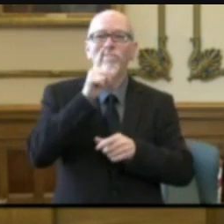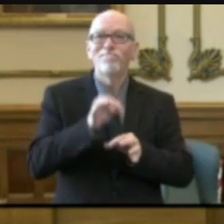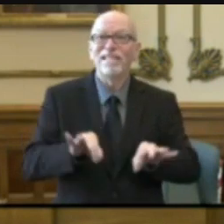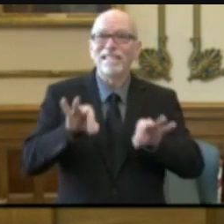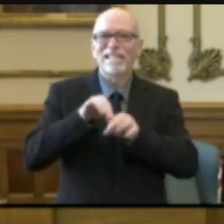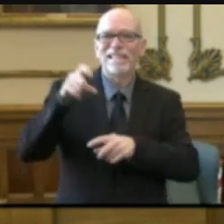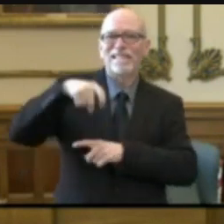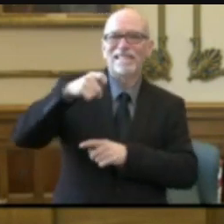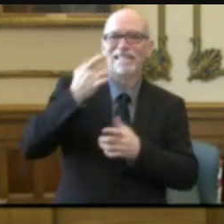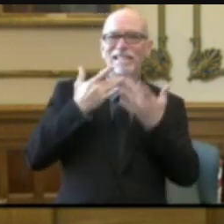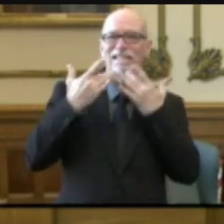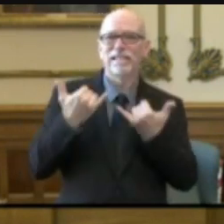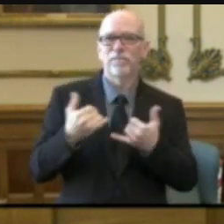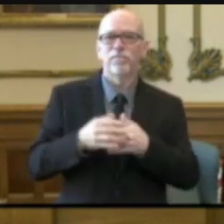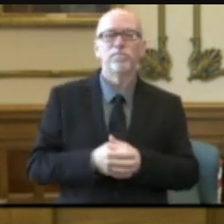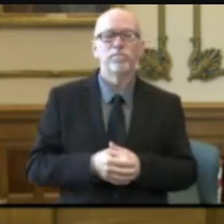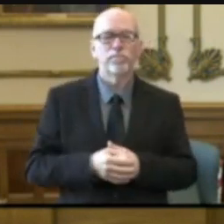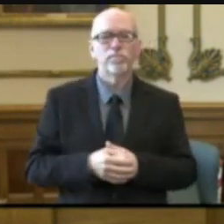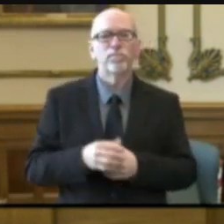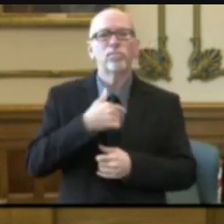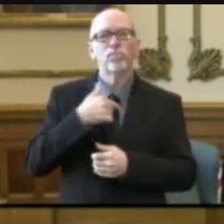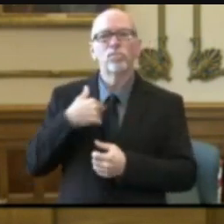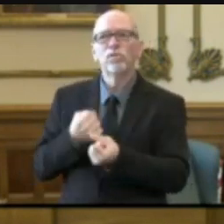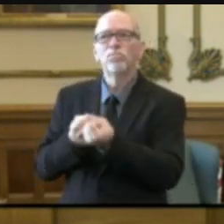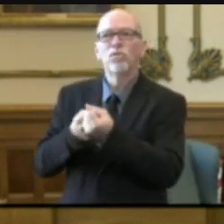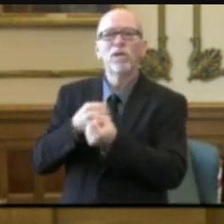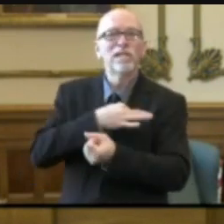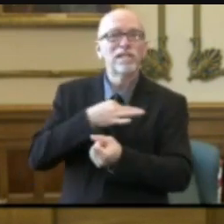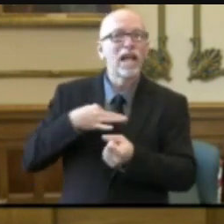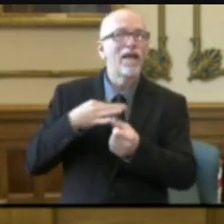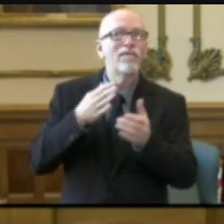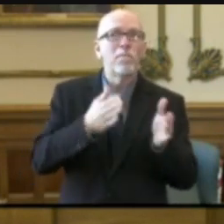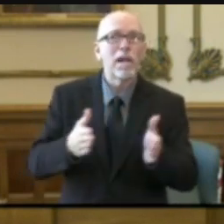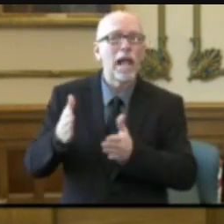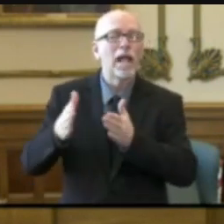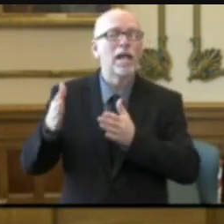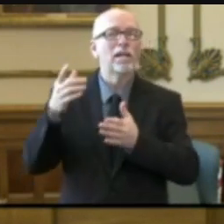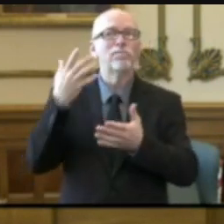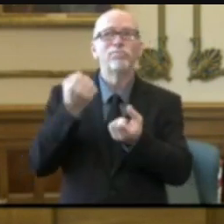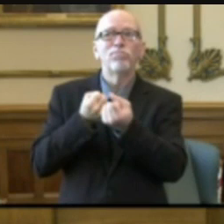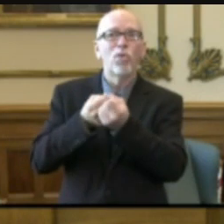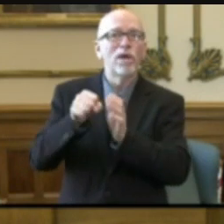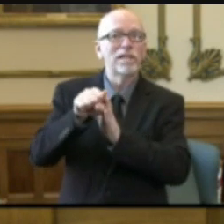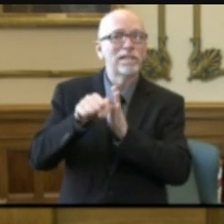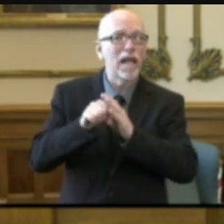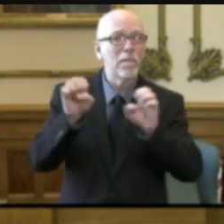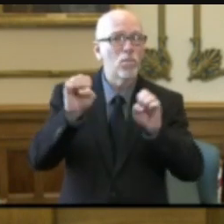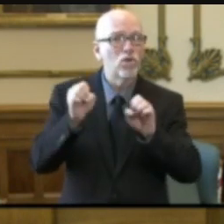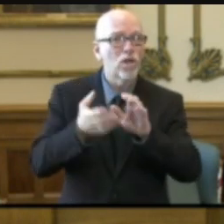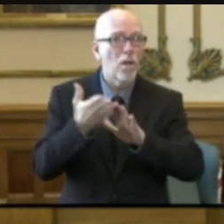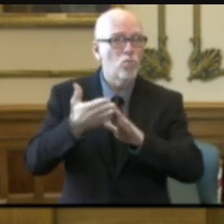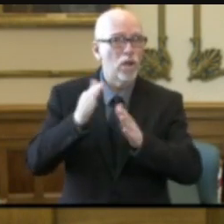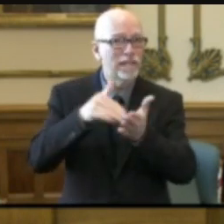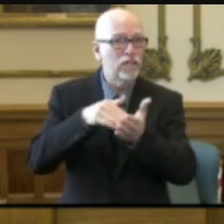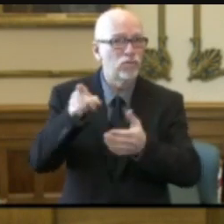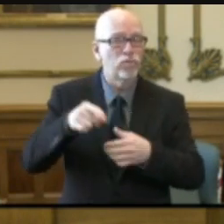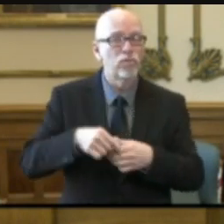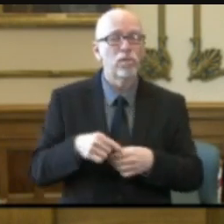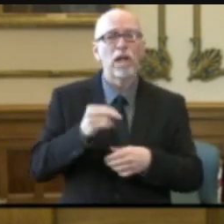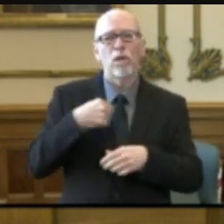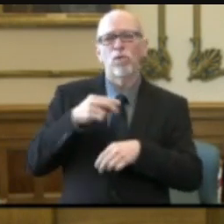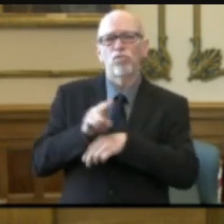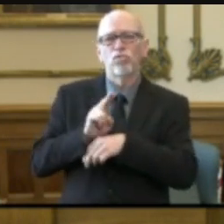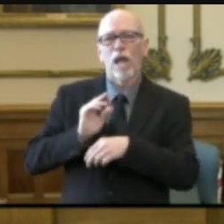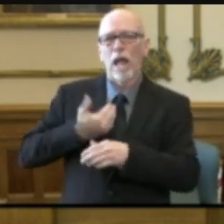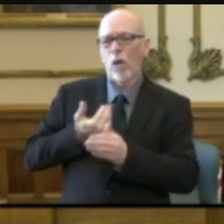needs, augmenting staff and assisting in planning operations, supporting the State Emergency Operations Center, and utilizing